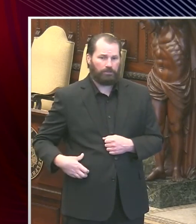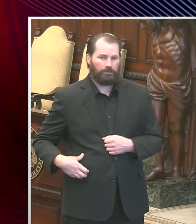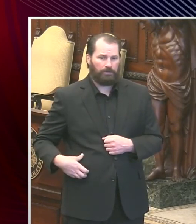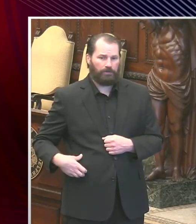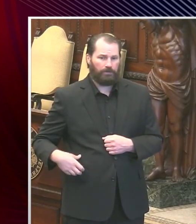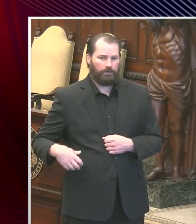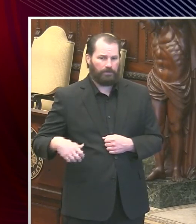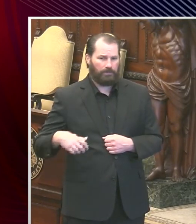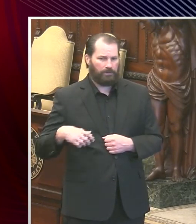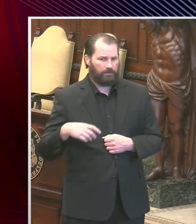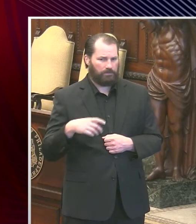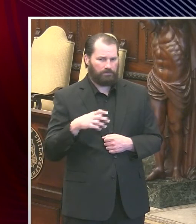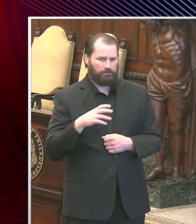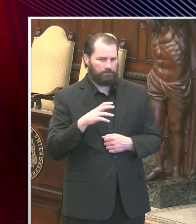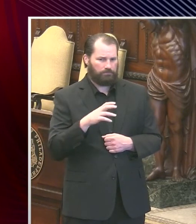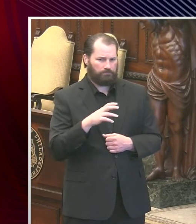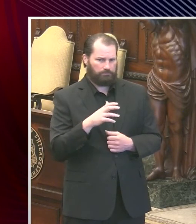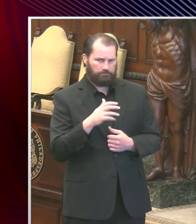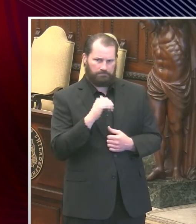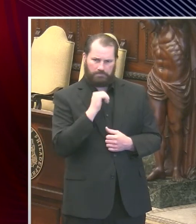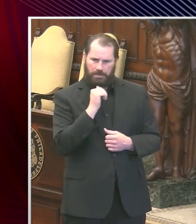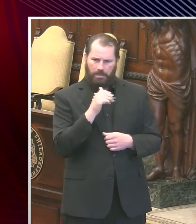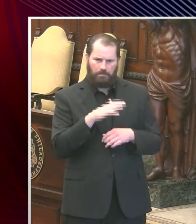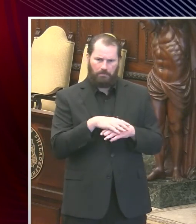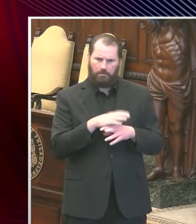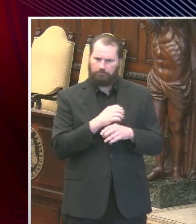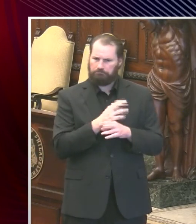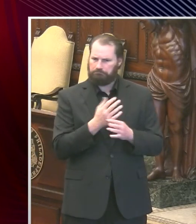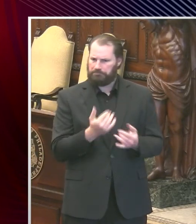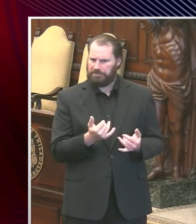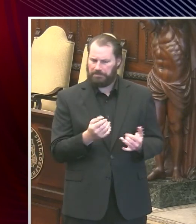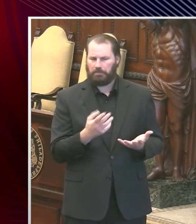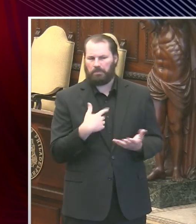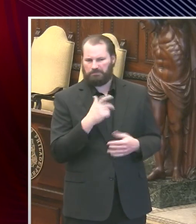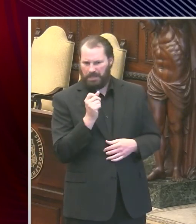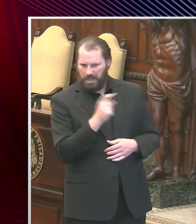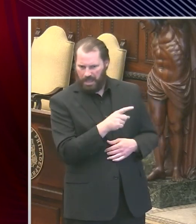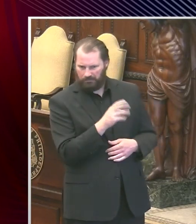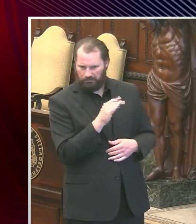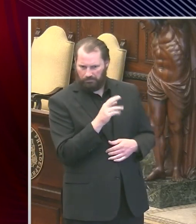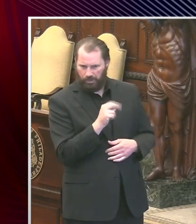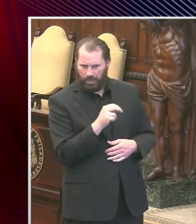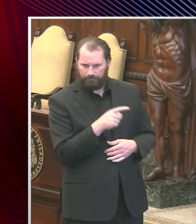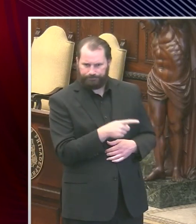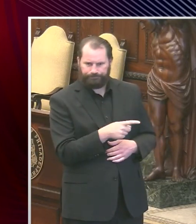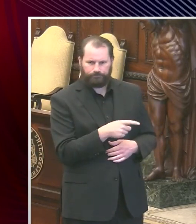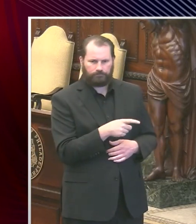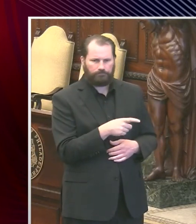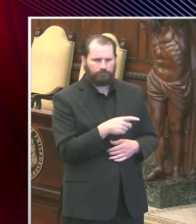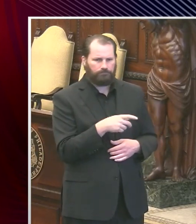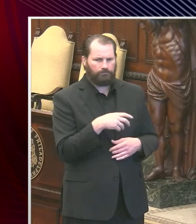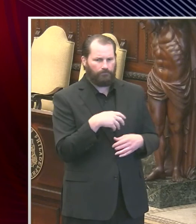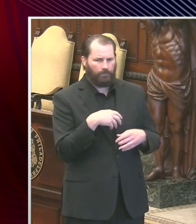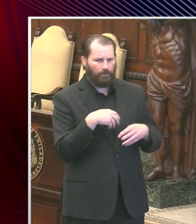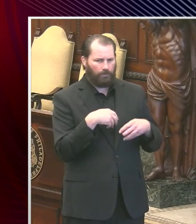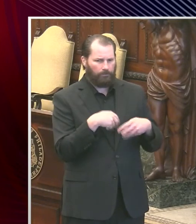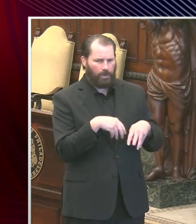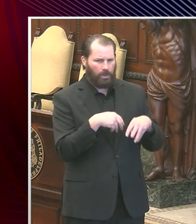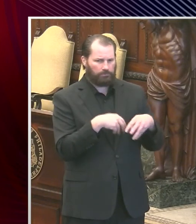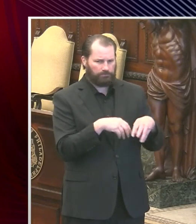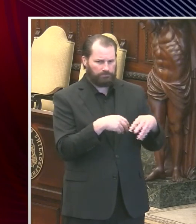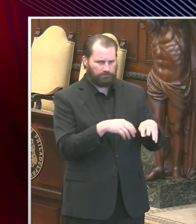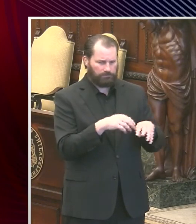this is for Brian. There is a march planned this afternoon at Broad and Snyder against,